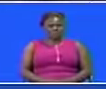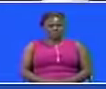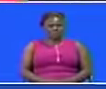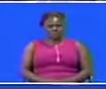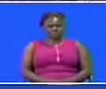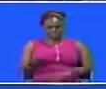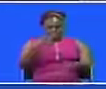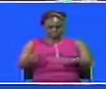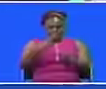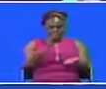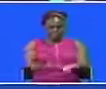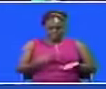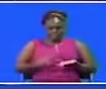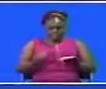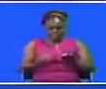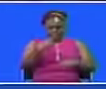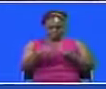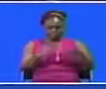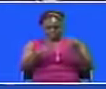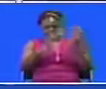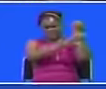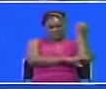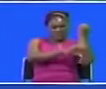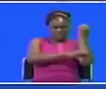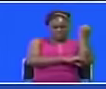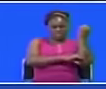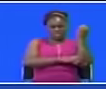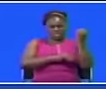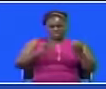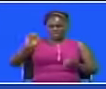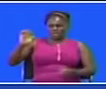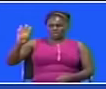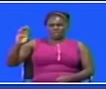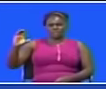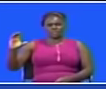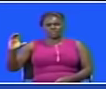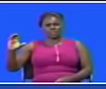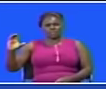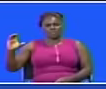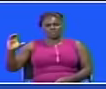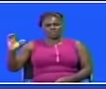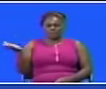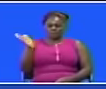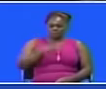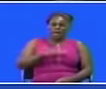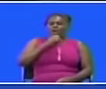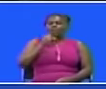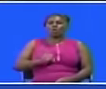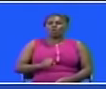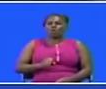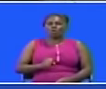As debate continues on whether the country's electoral agency, IEBC, should revert to manual